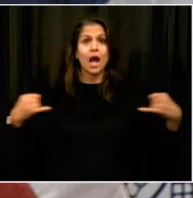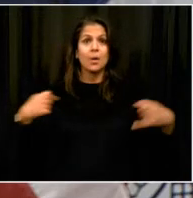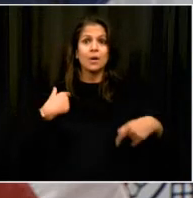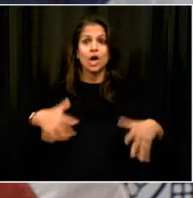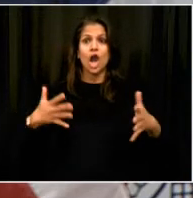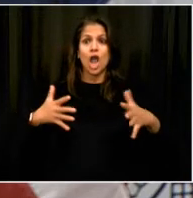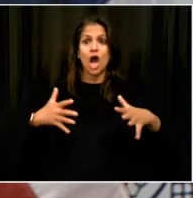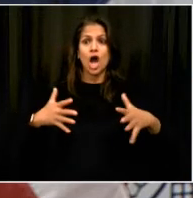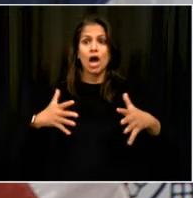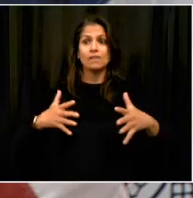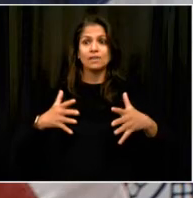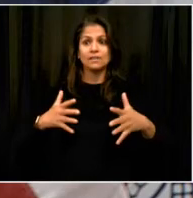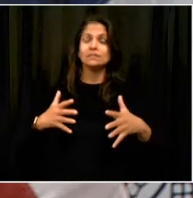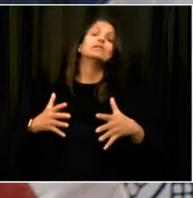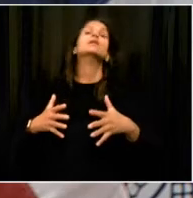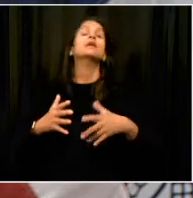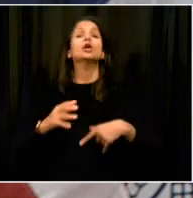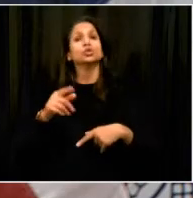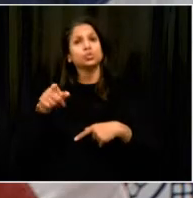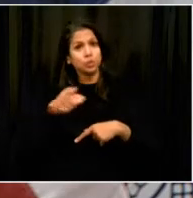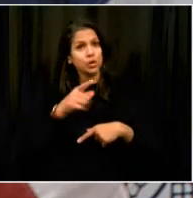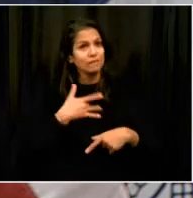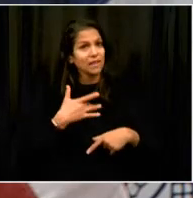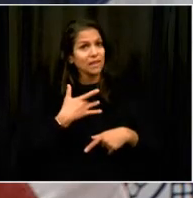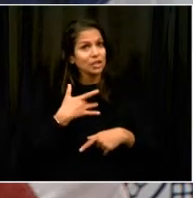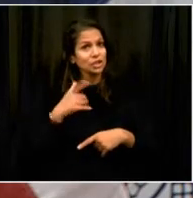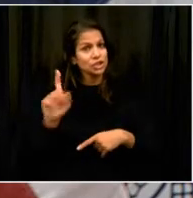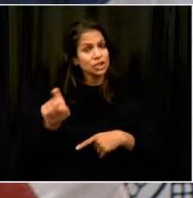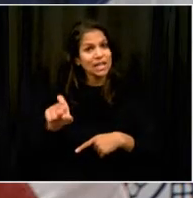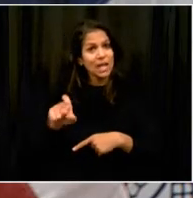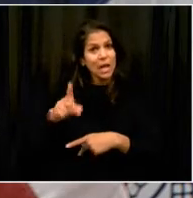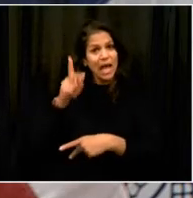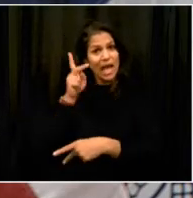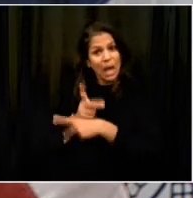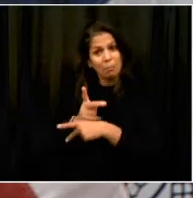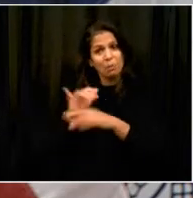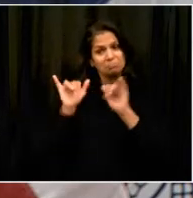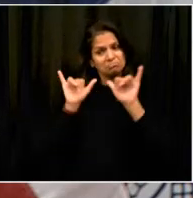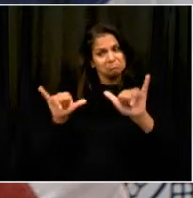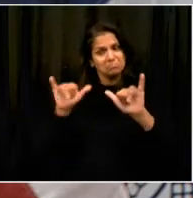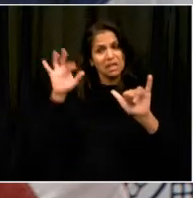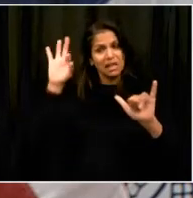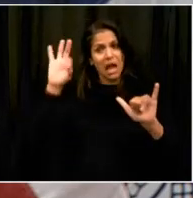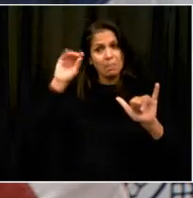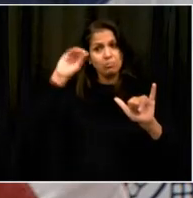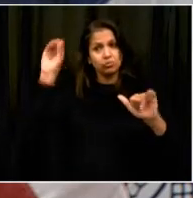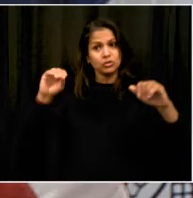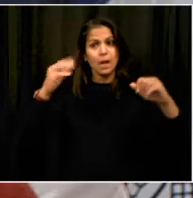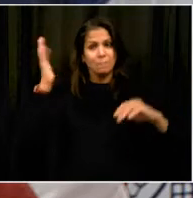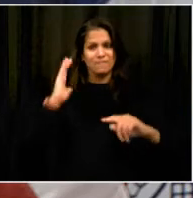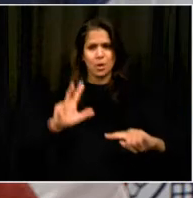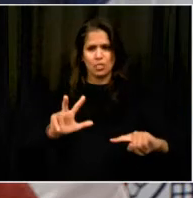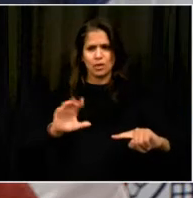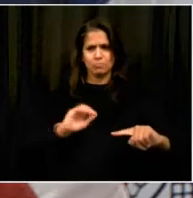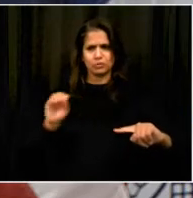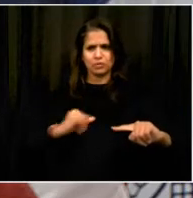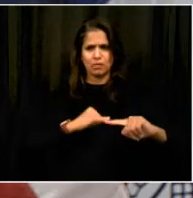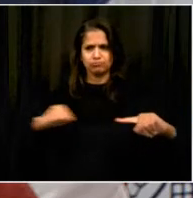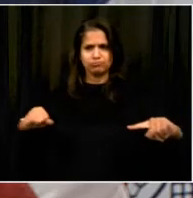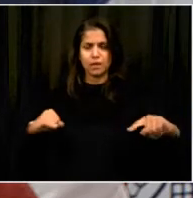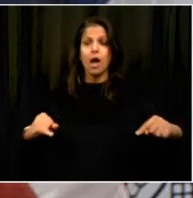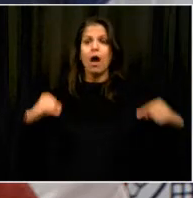close? I think it's a very important question, Emma. I think we have to look at what's happening in the